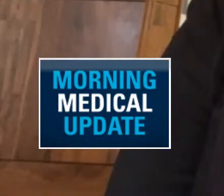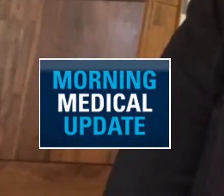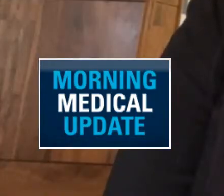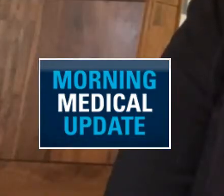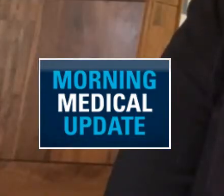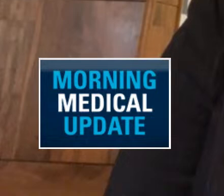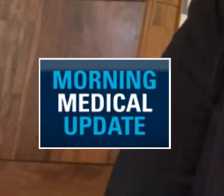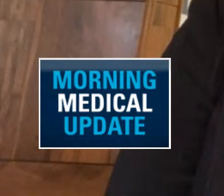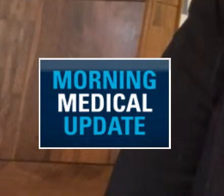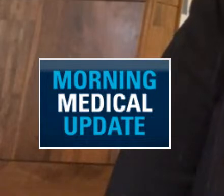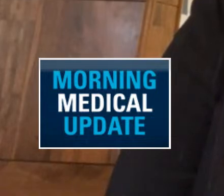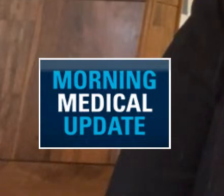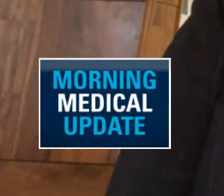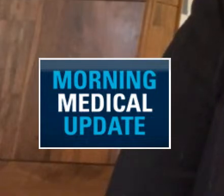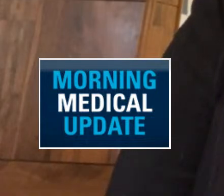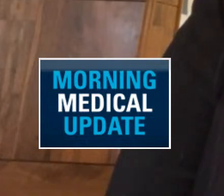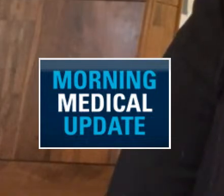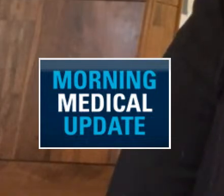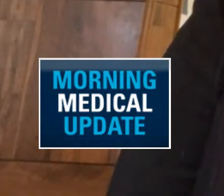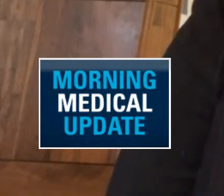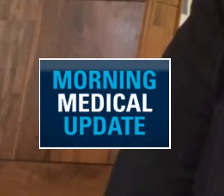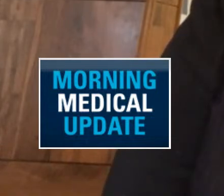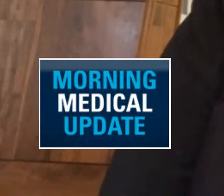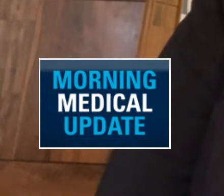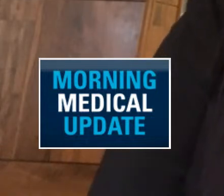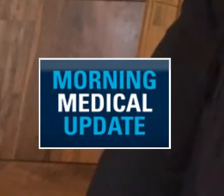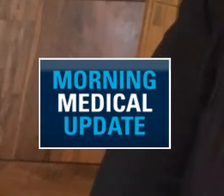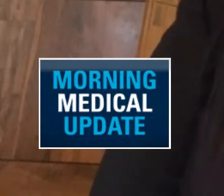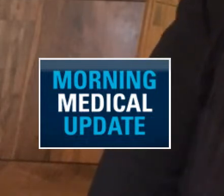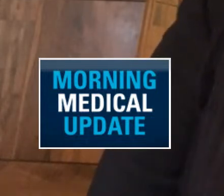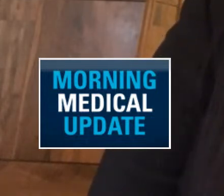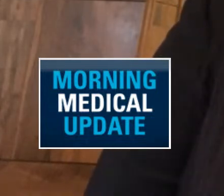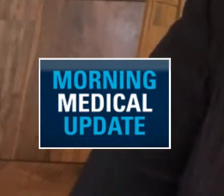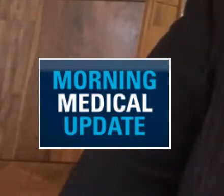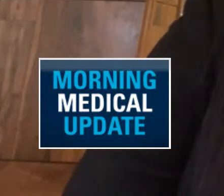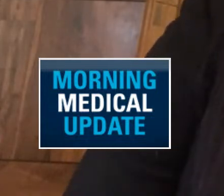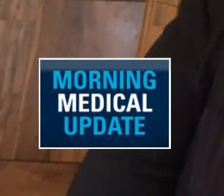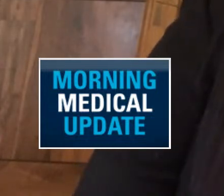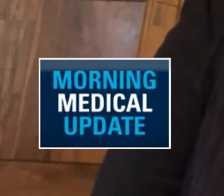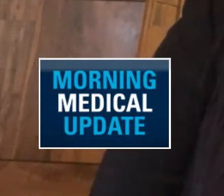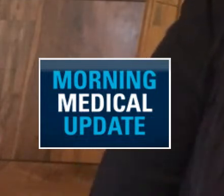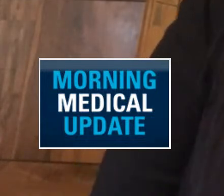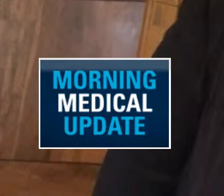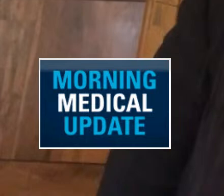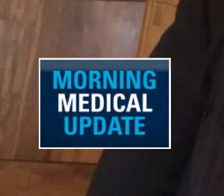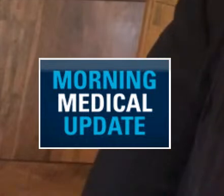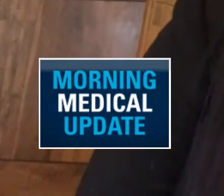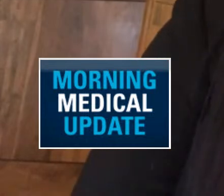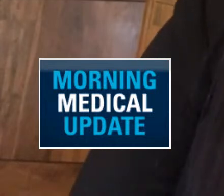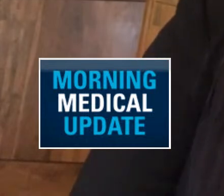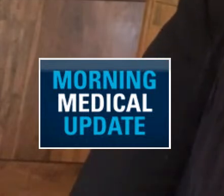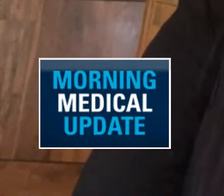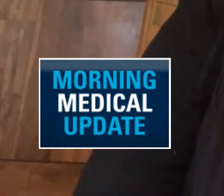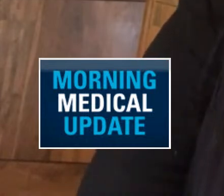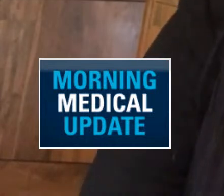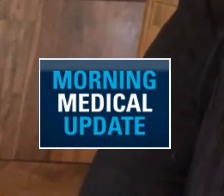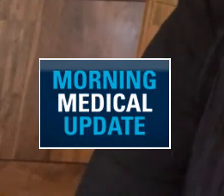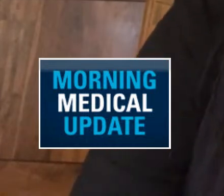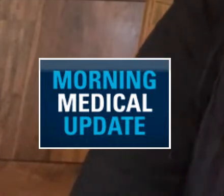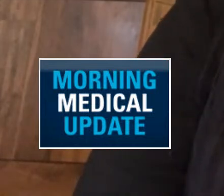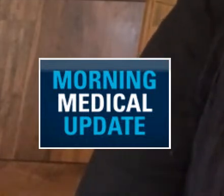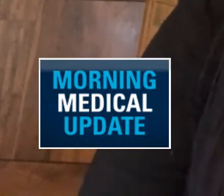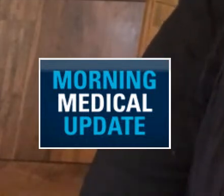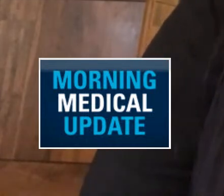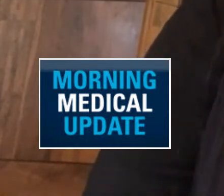Just to, if you think you have something, definitely push those doctors